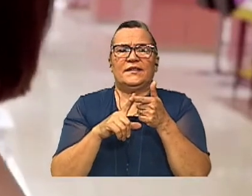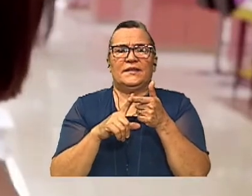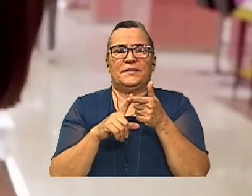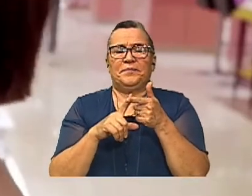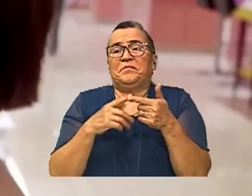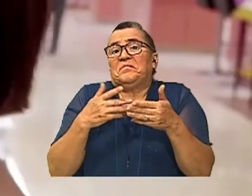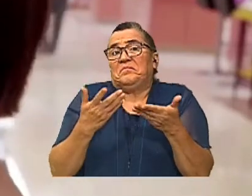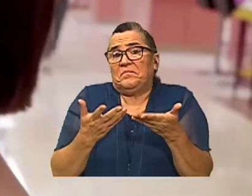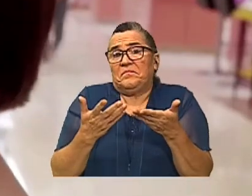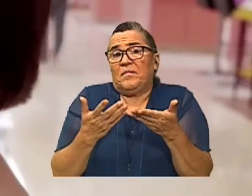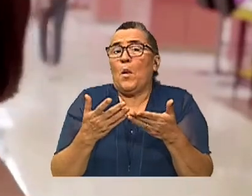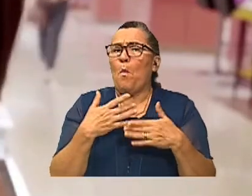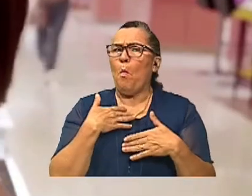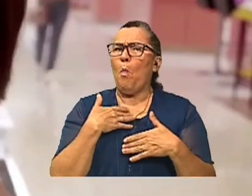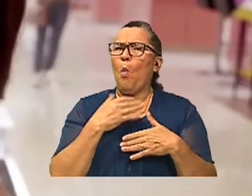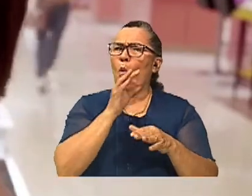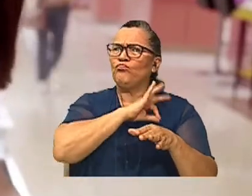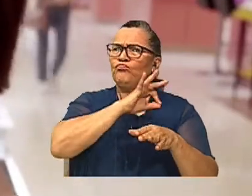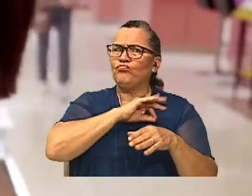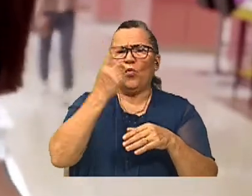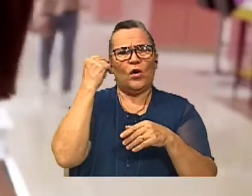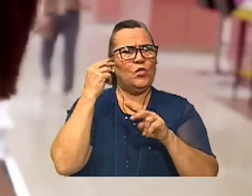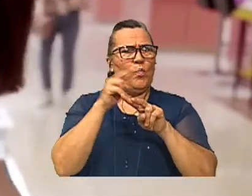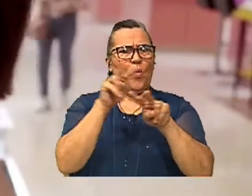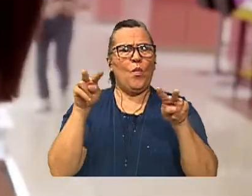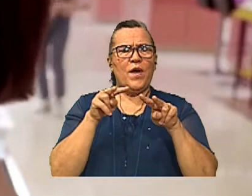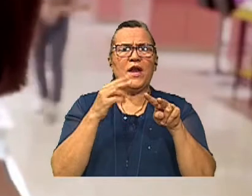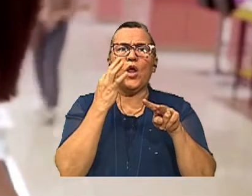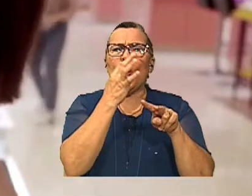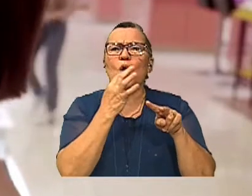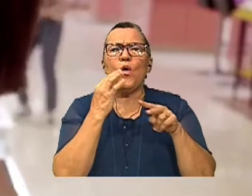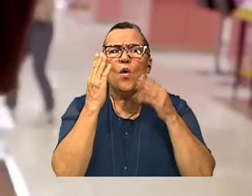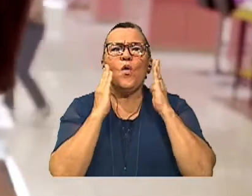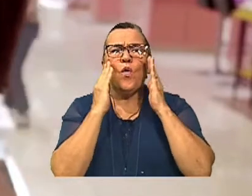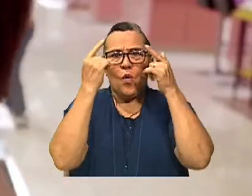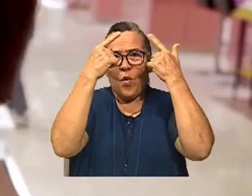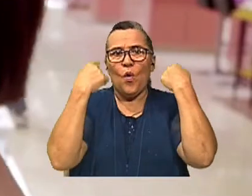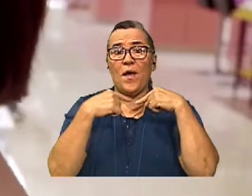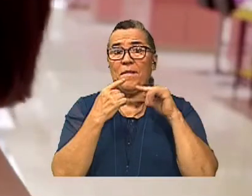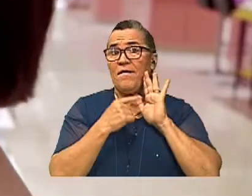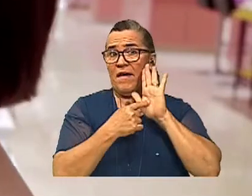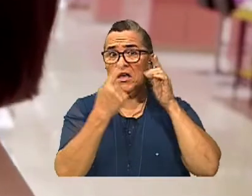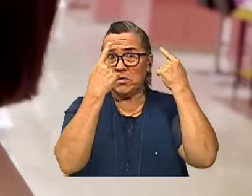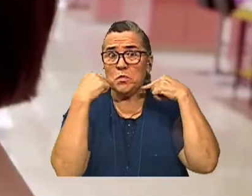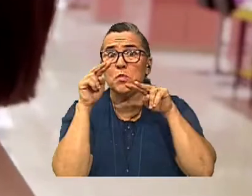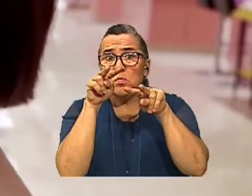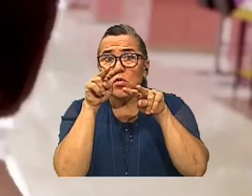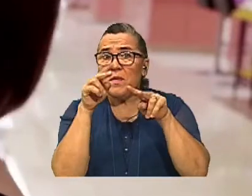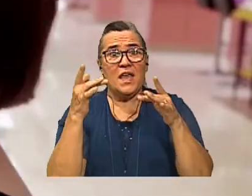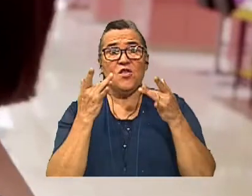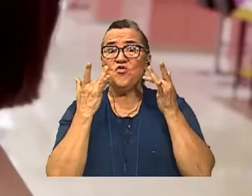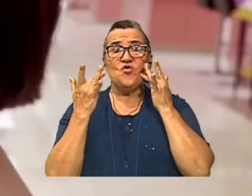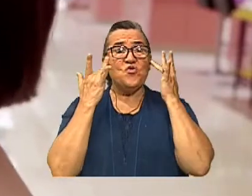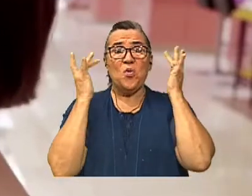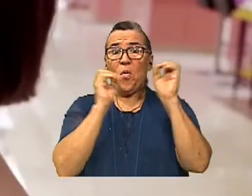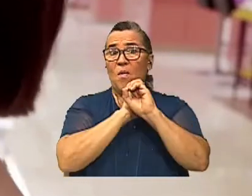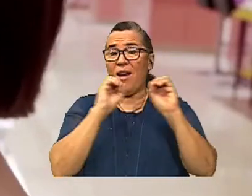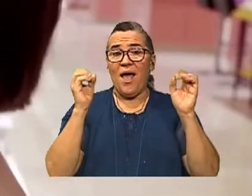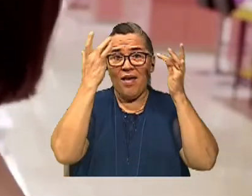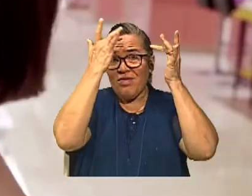However, this is very convenient as I can see actual color on my face in a form of AR image without even touching my face.